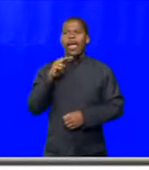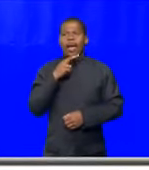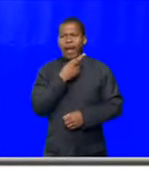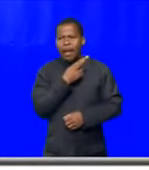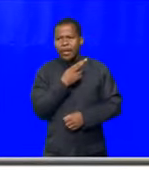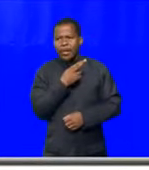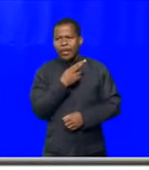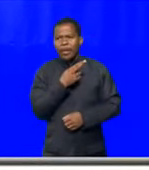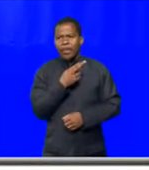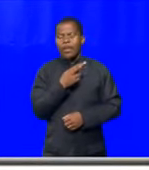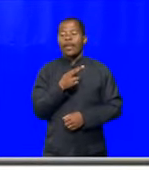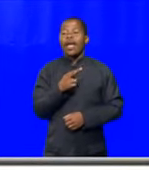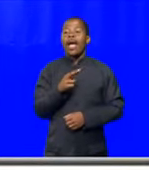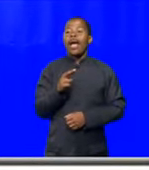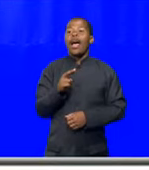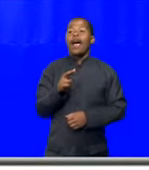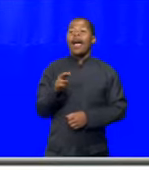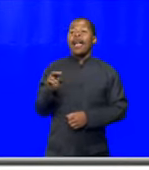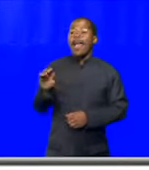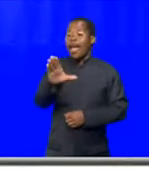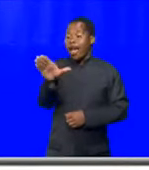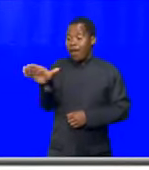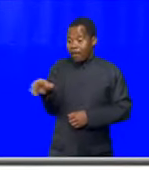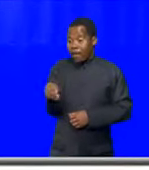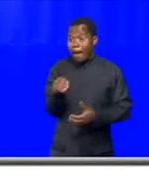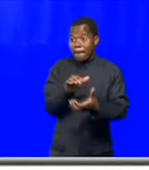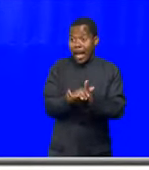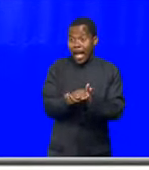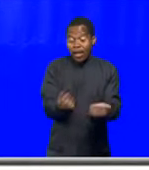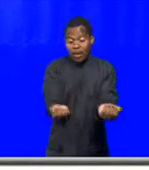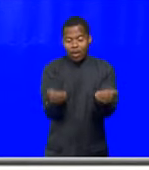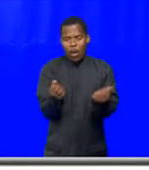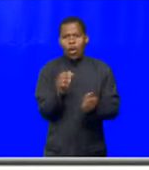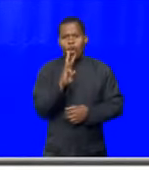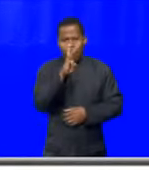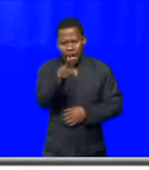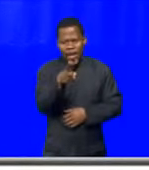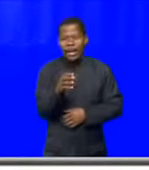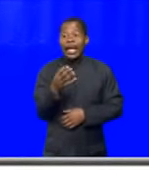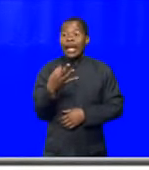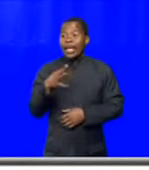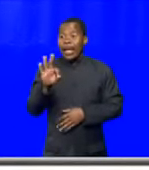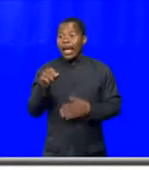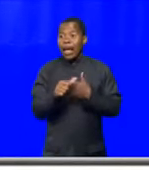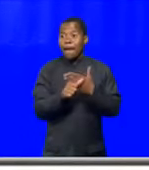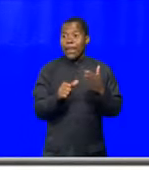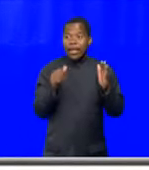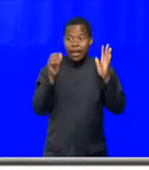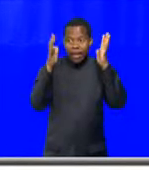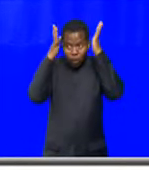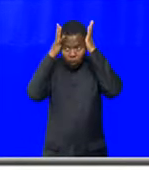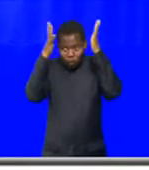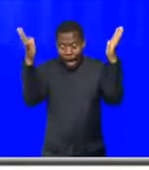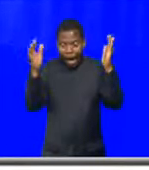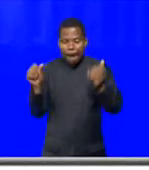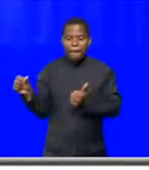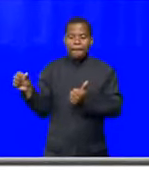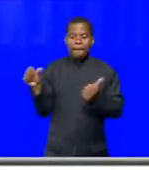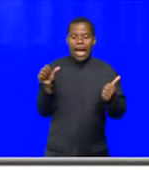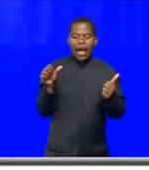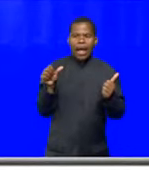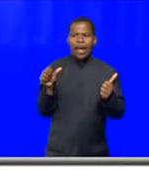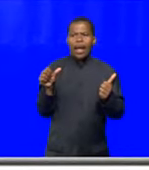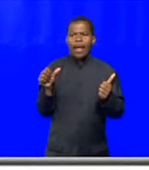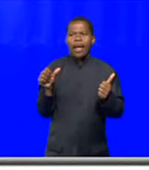political return to Africa. The Deputy Prime Minister is expected home on July 30. Reporting for Eswatini TV News,